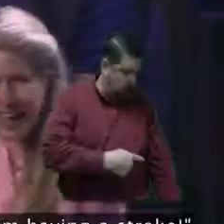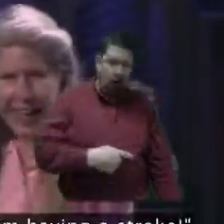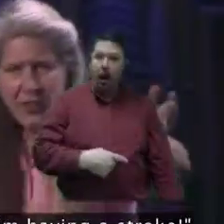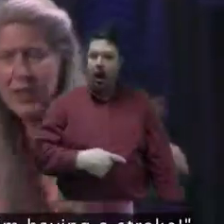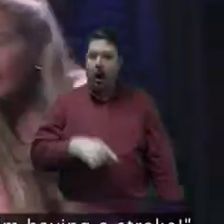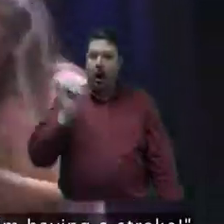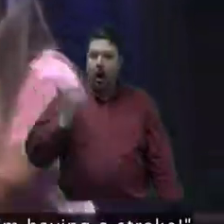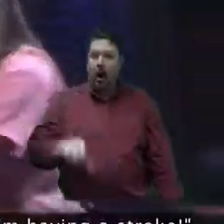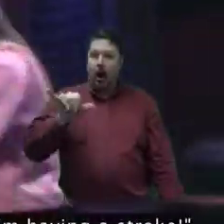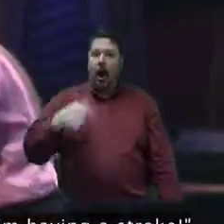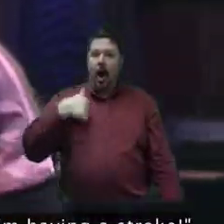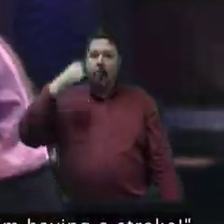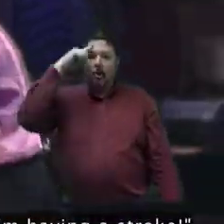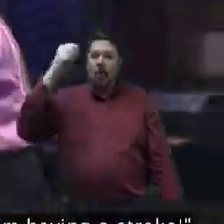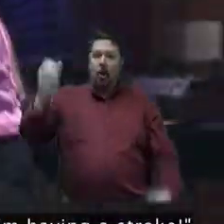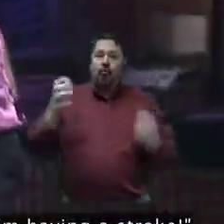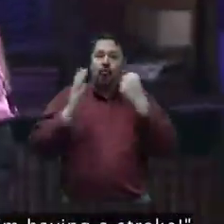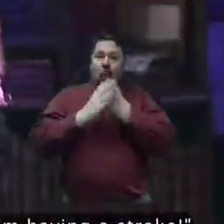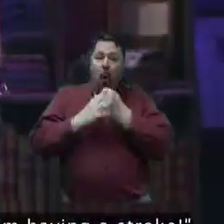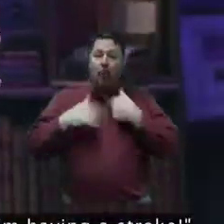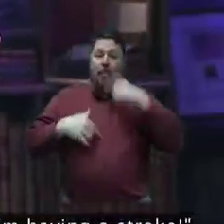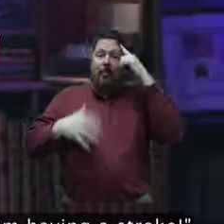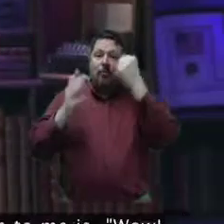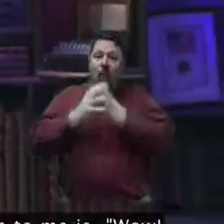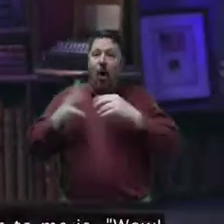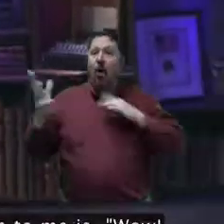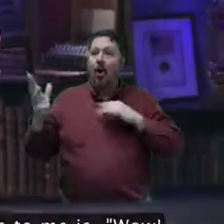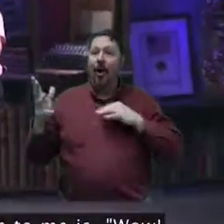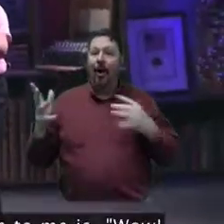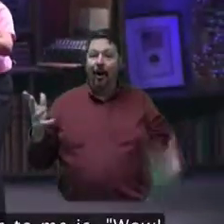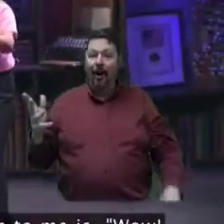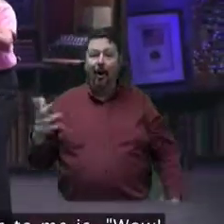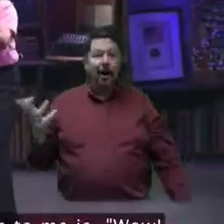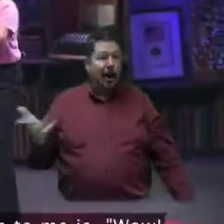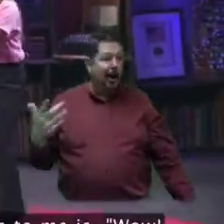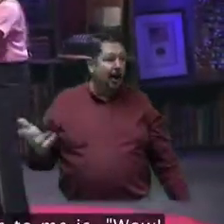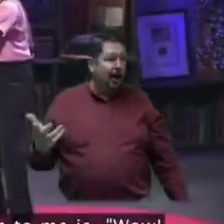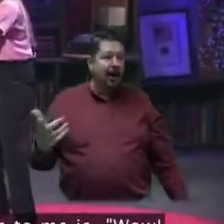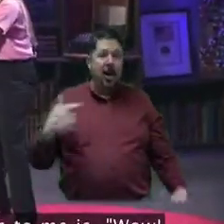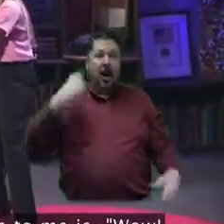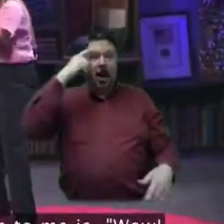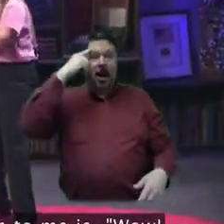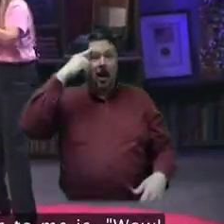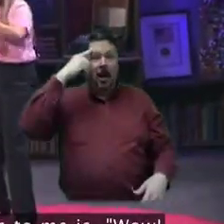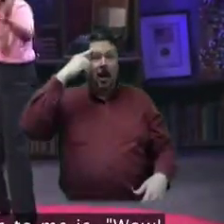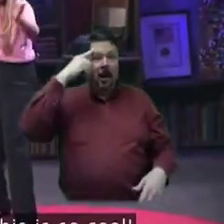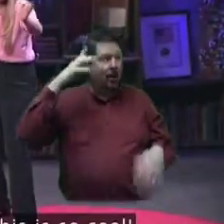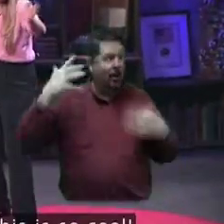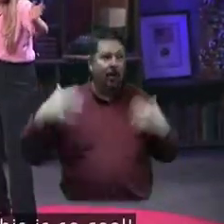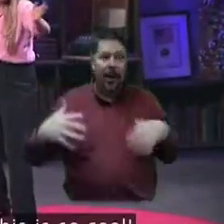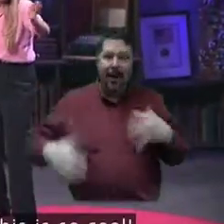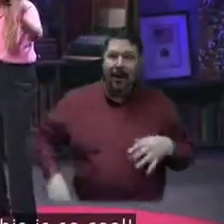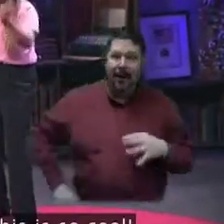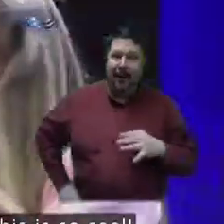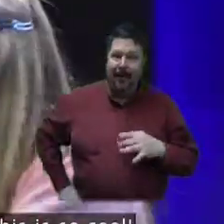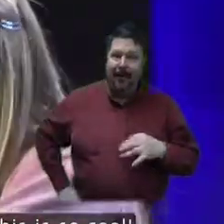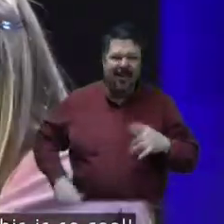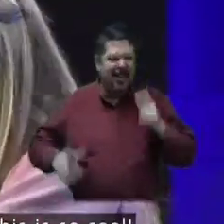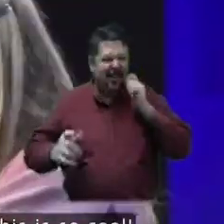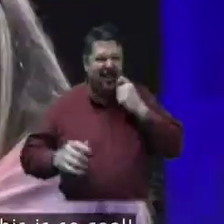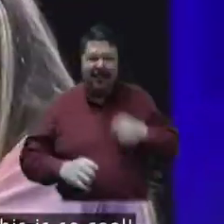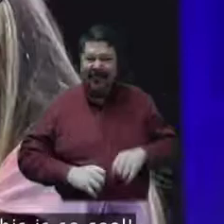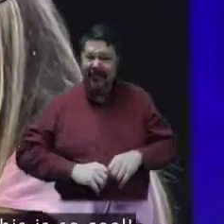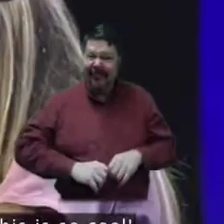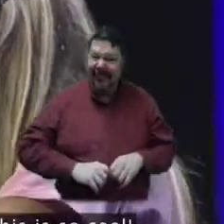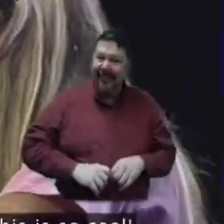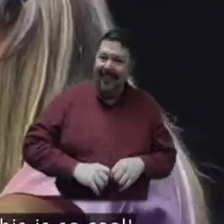my gosh, I'm having a stroke. I'm having a stroke. And then the next thing my brain says to me is, wow, this is so